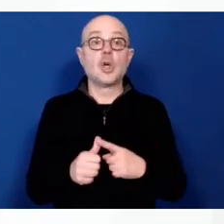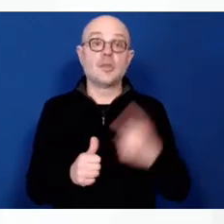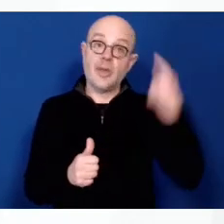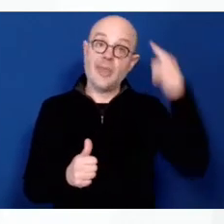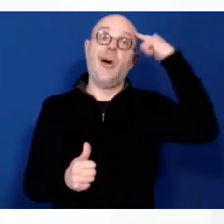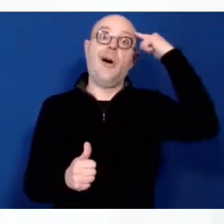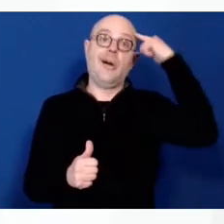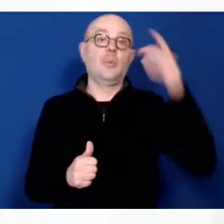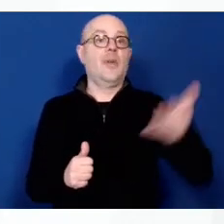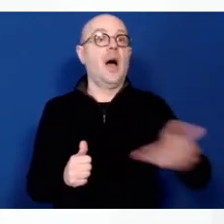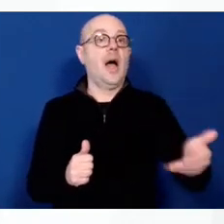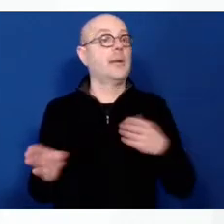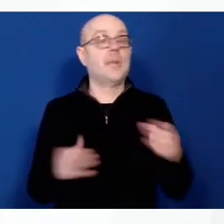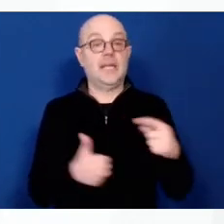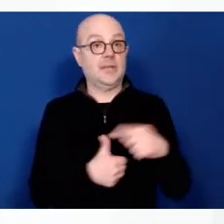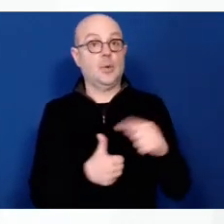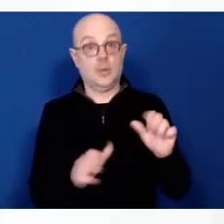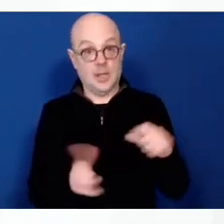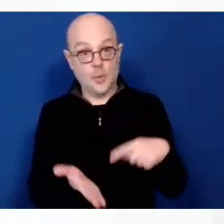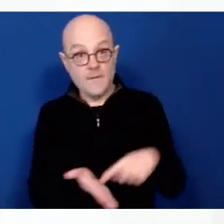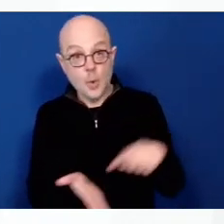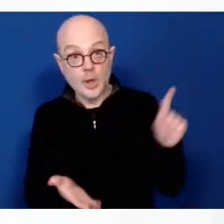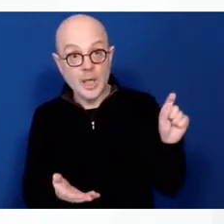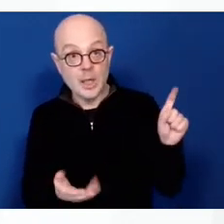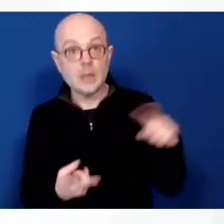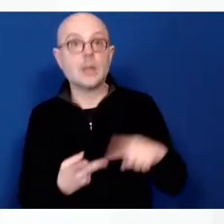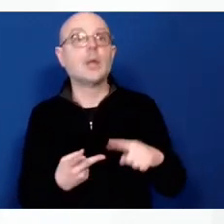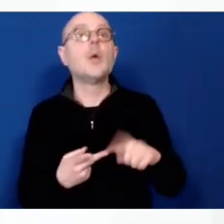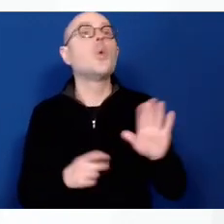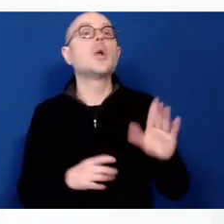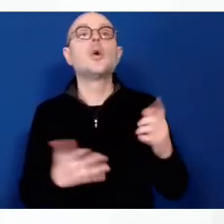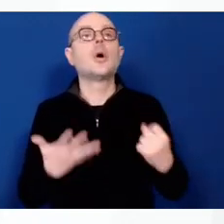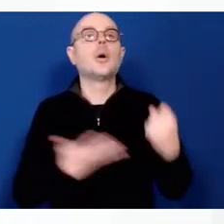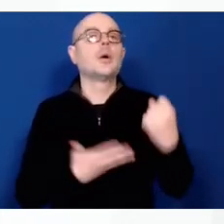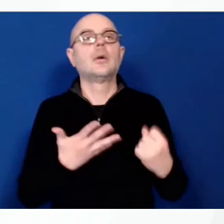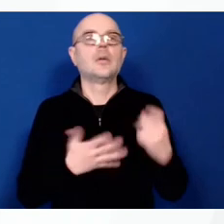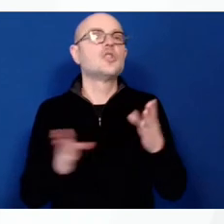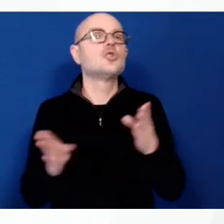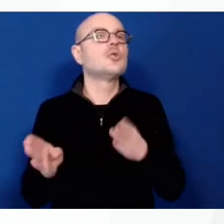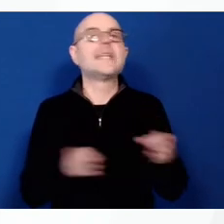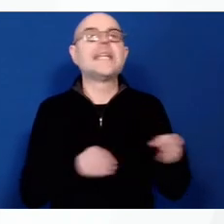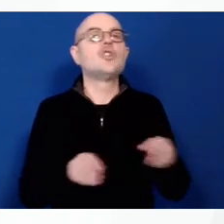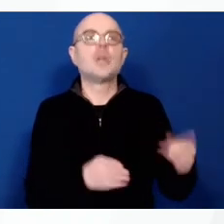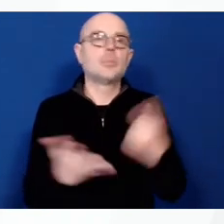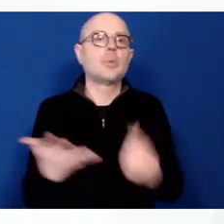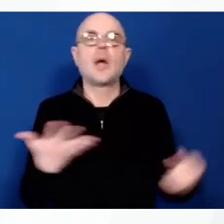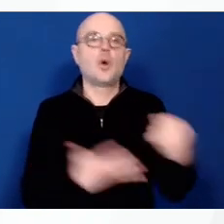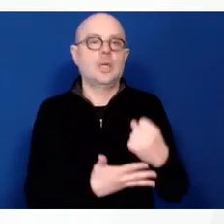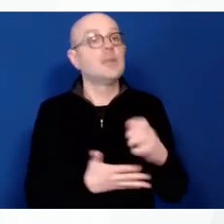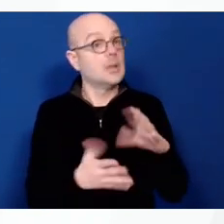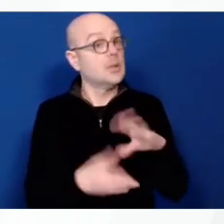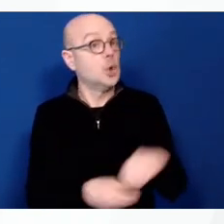what you can afford and what are your strategic priorities, which will include, of course, diversity, equity, inclusion.